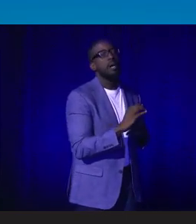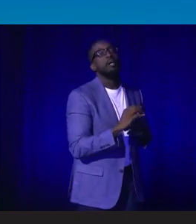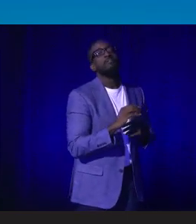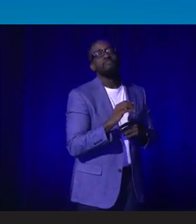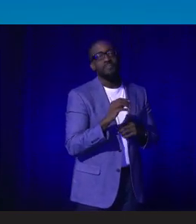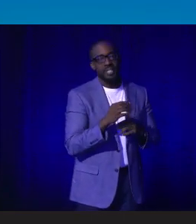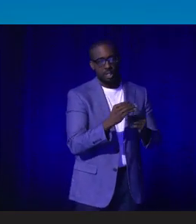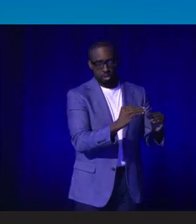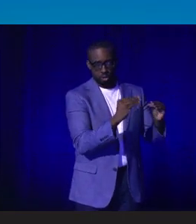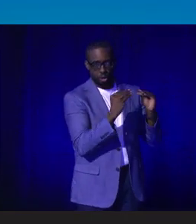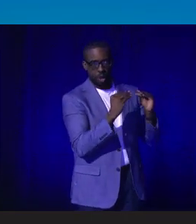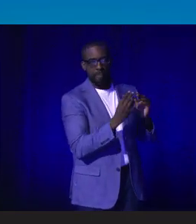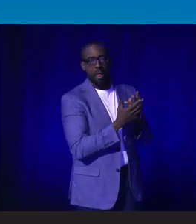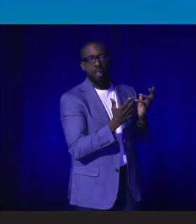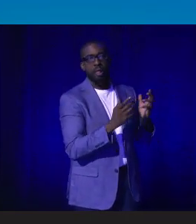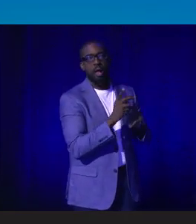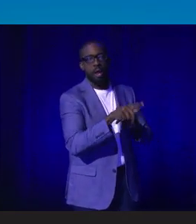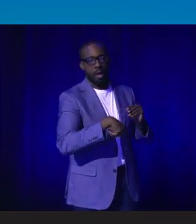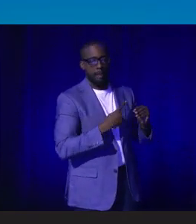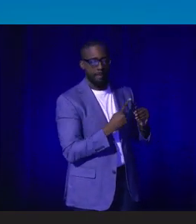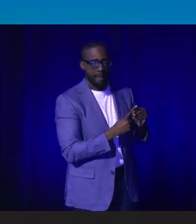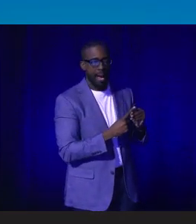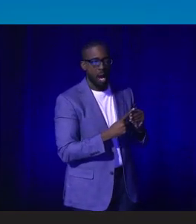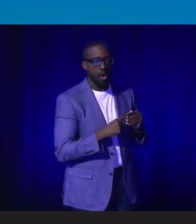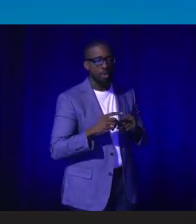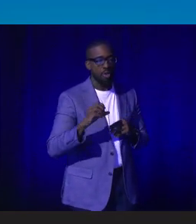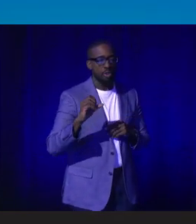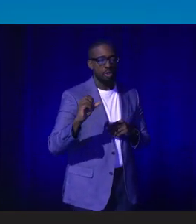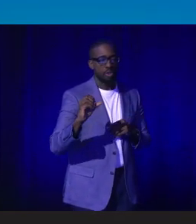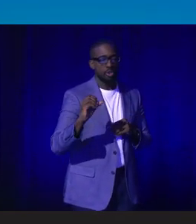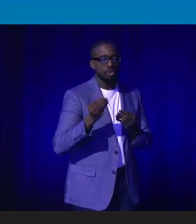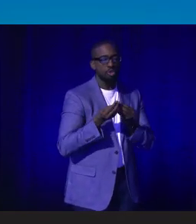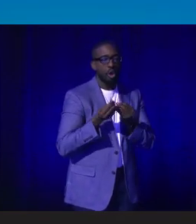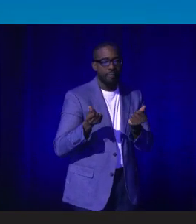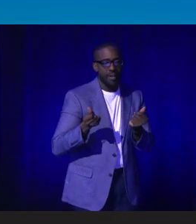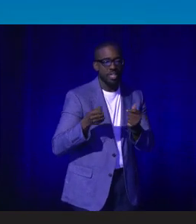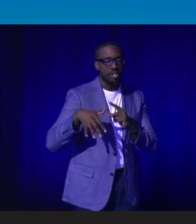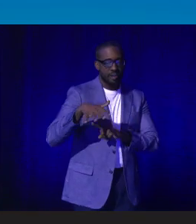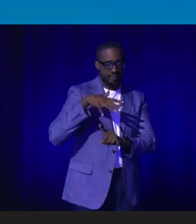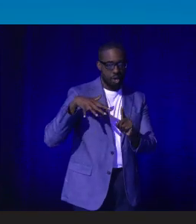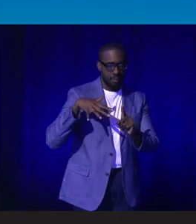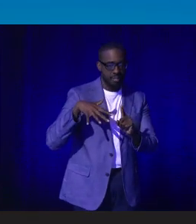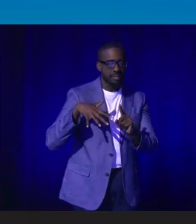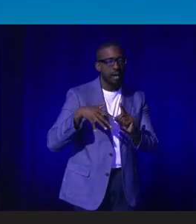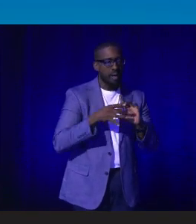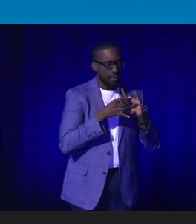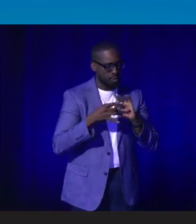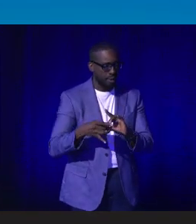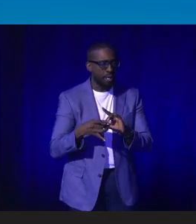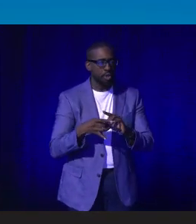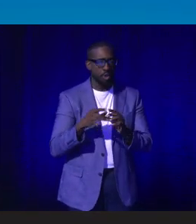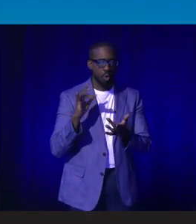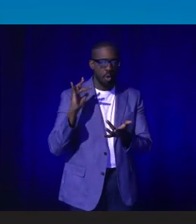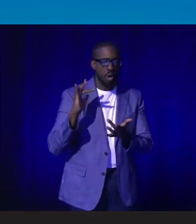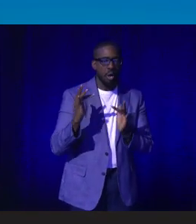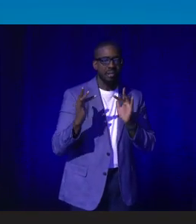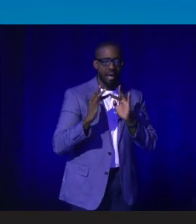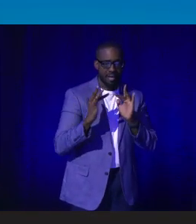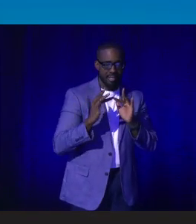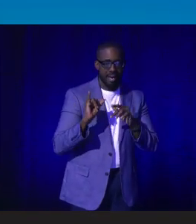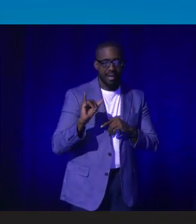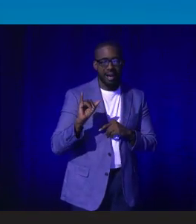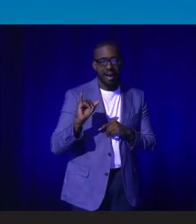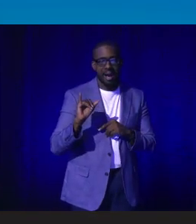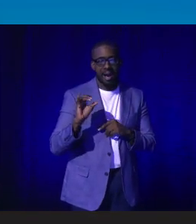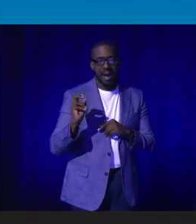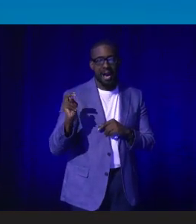solvation environments. And so I think it is related to like contact ion pairs versus solvent separated ion pairs and things like